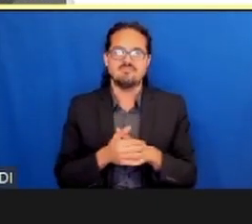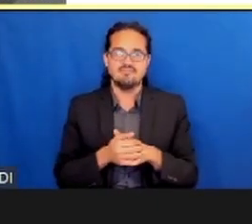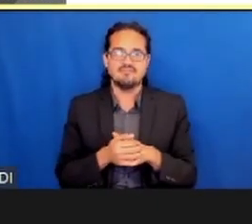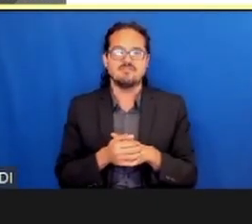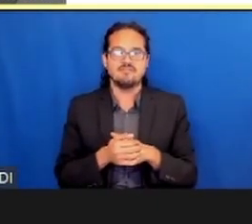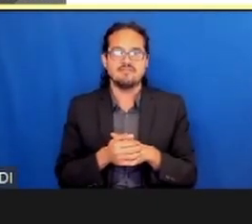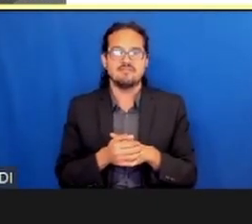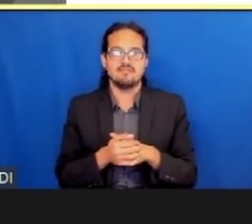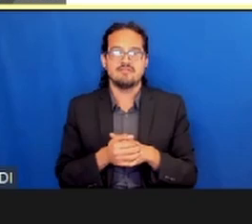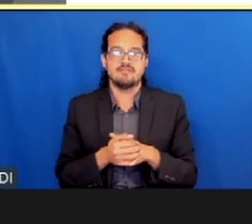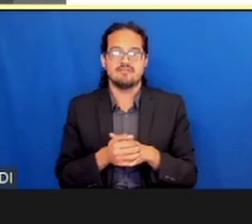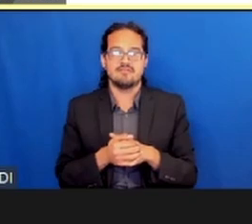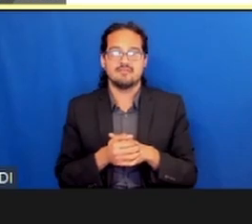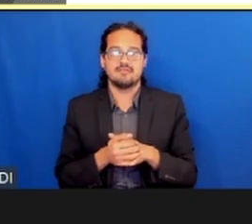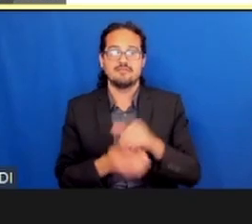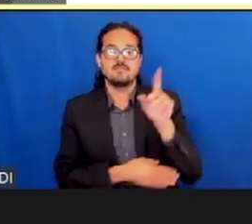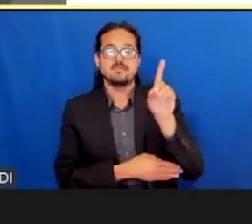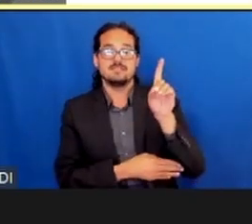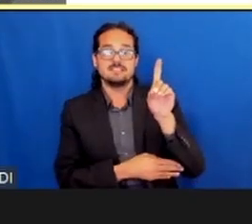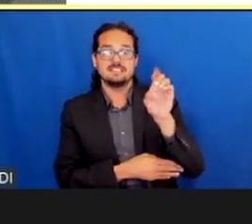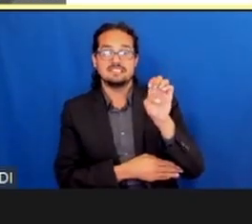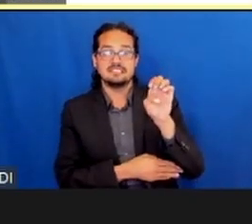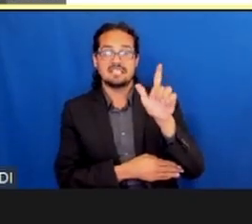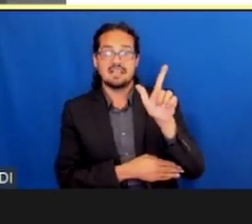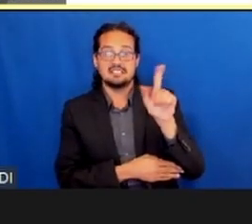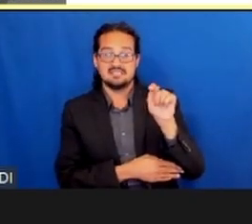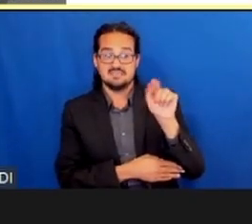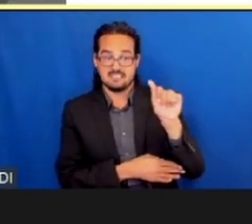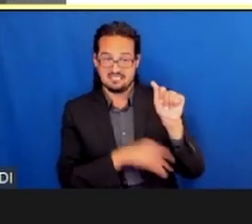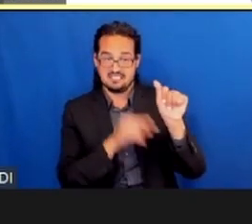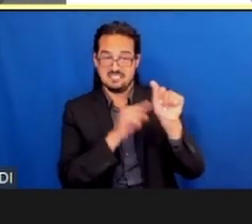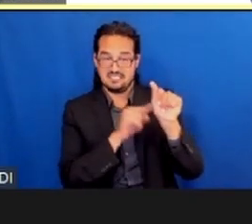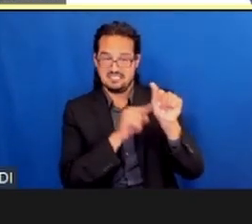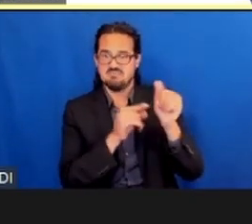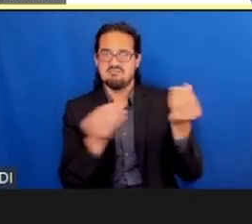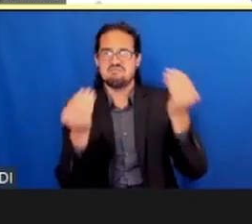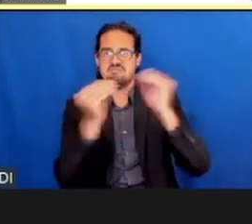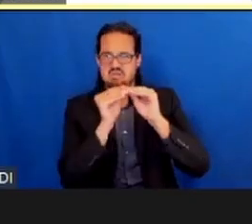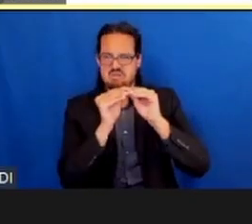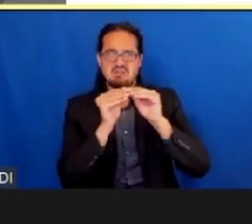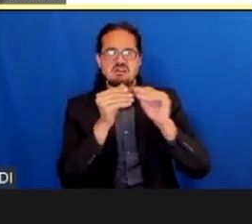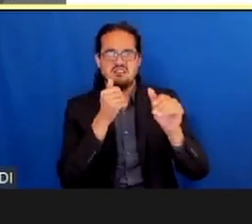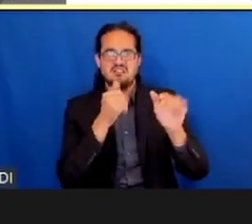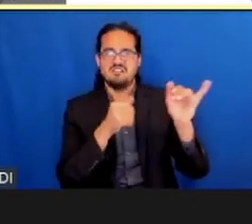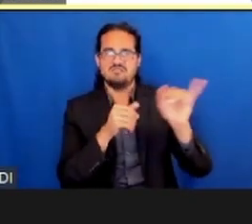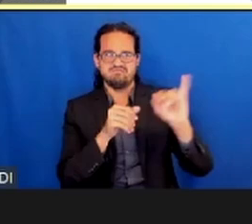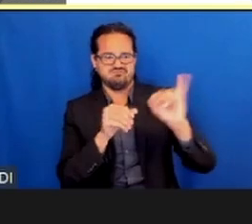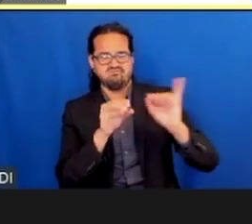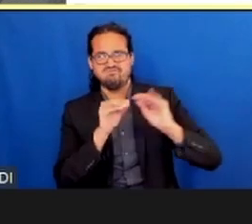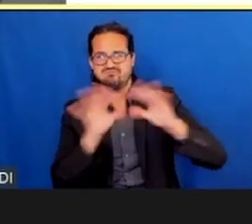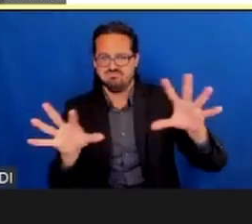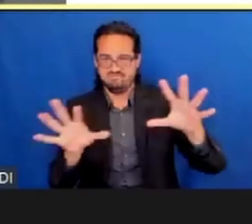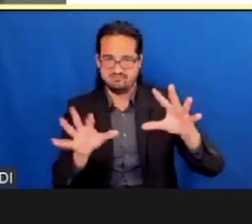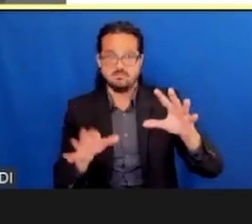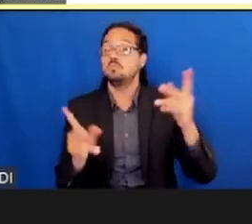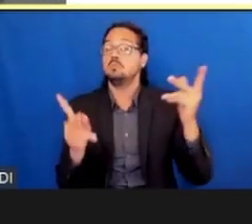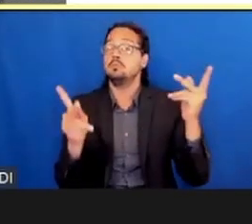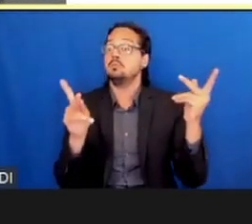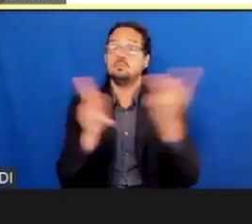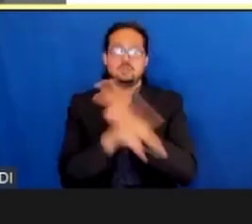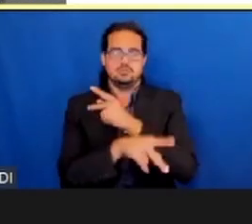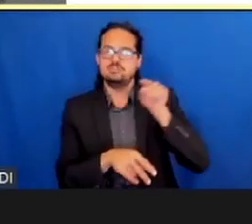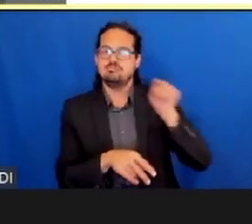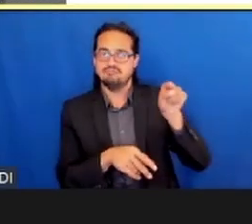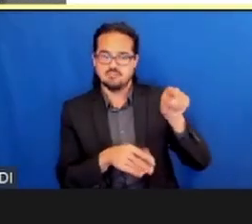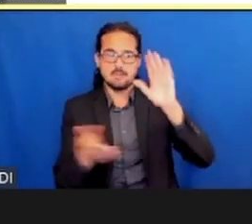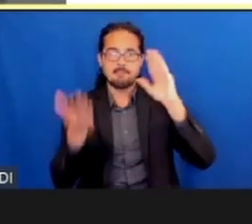so we are monitoring that very carefully. Fortunately, the Delta strain, the vaccine is